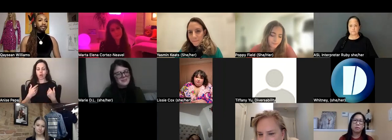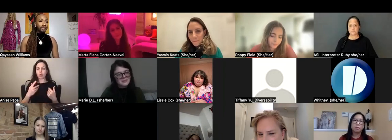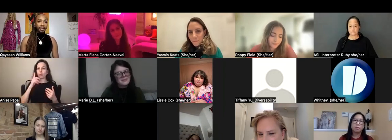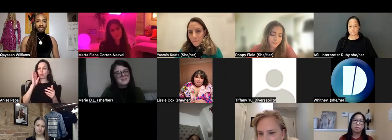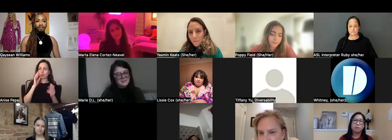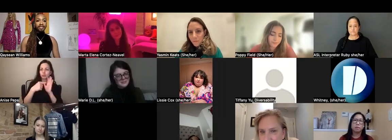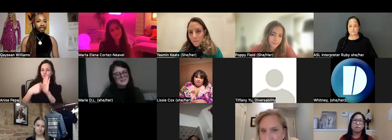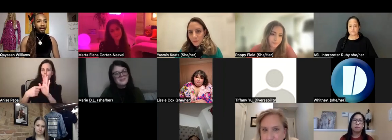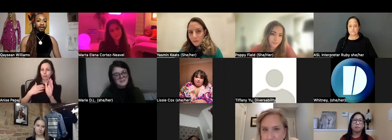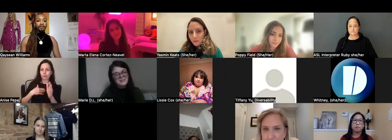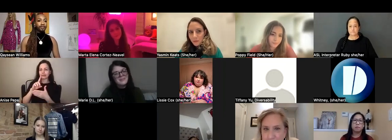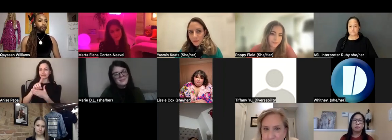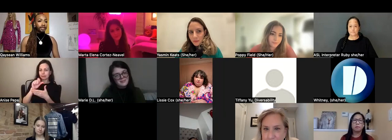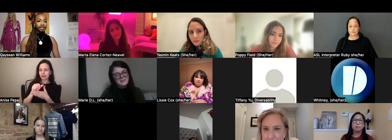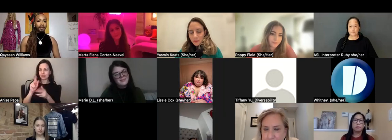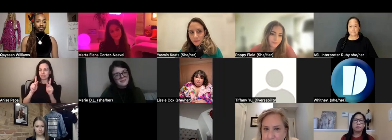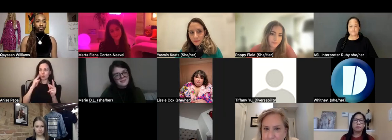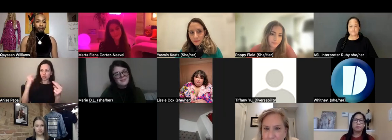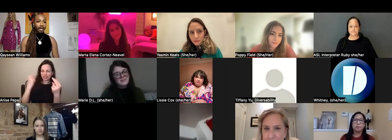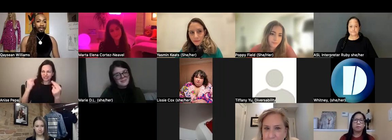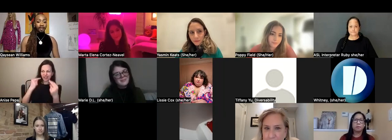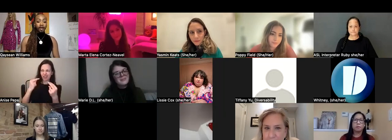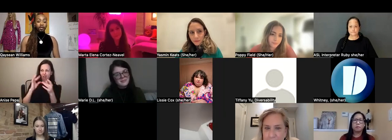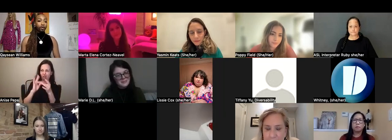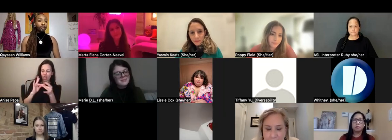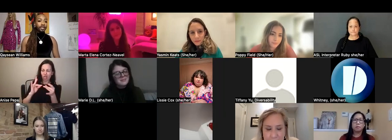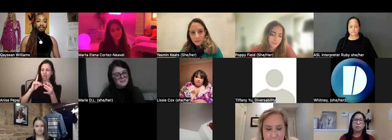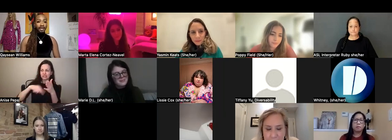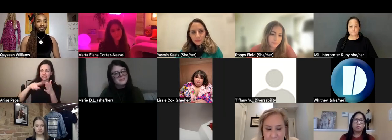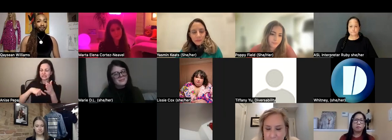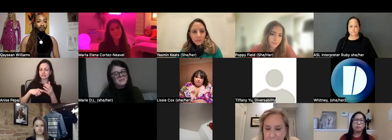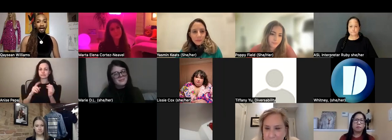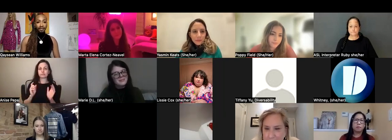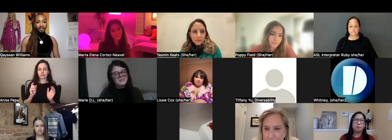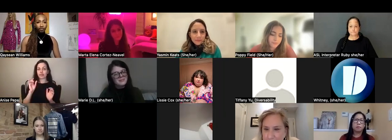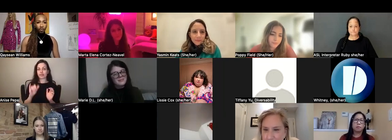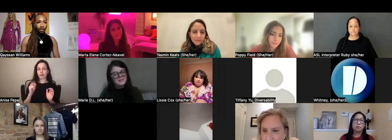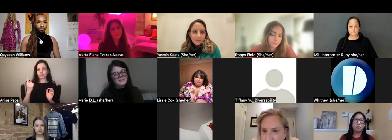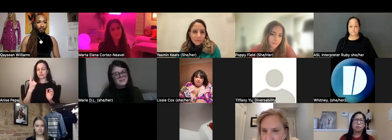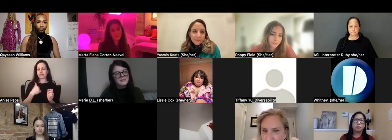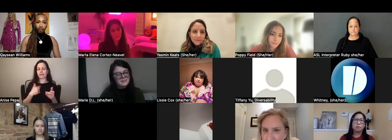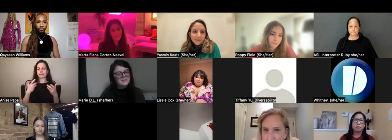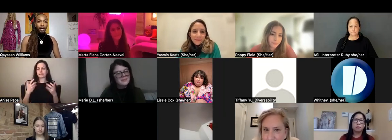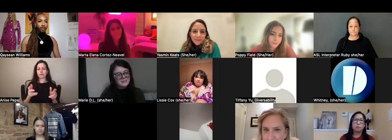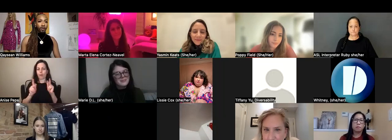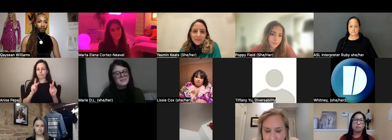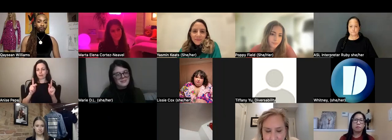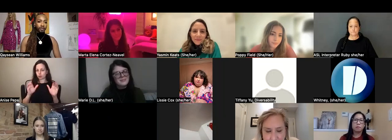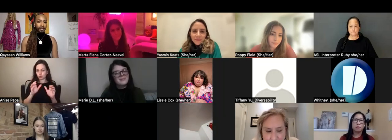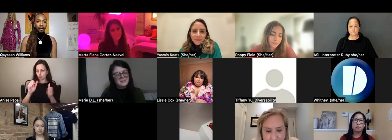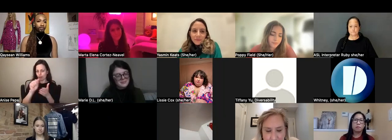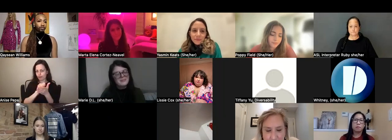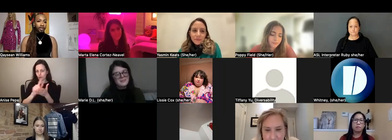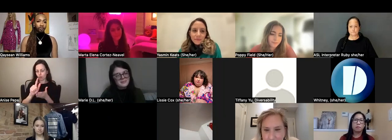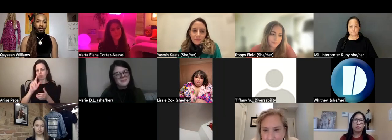would may say things, they may stare, they may do this, they may do that. And those were things that I didn't want people to do at all. Those were